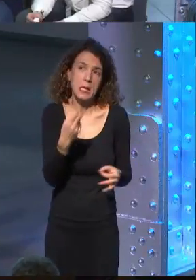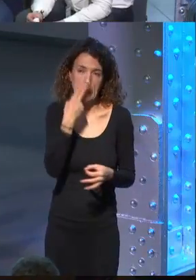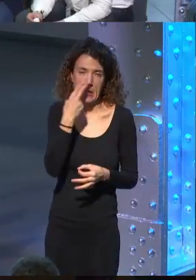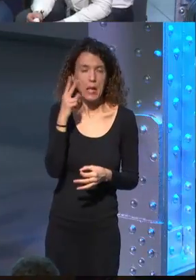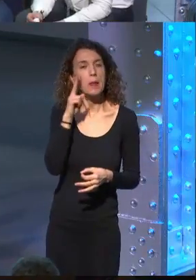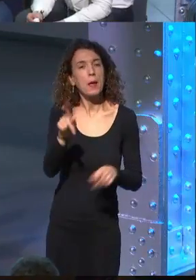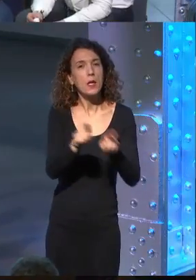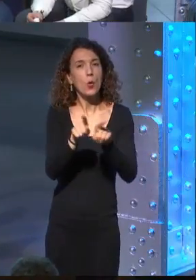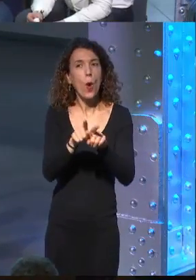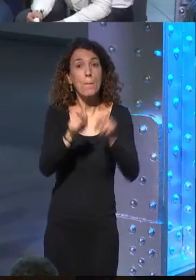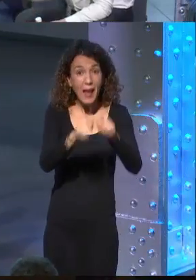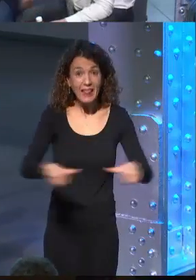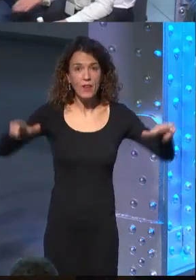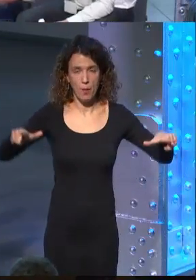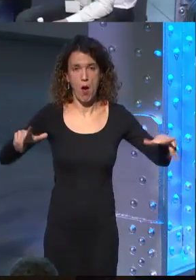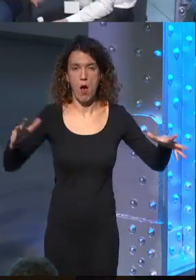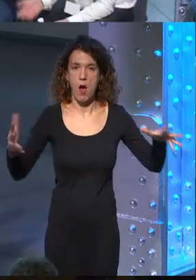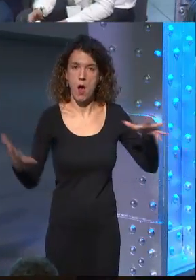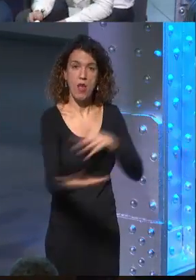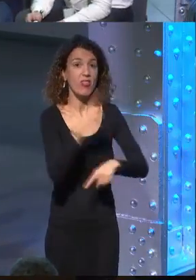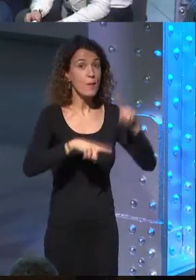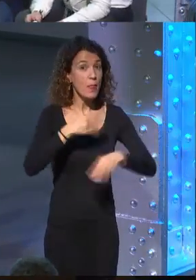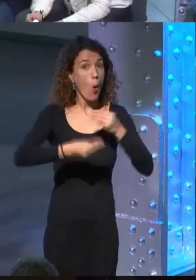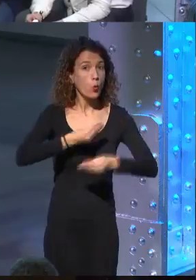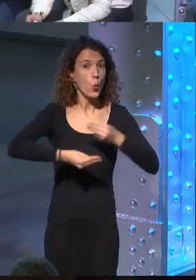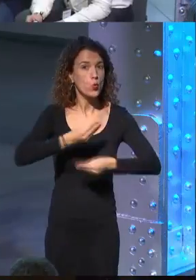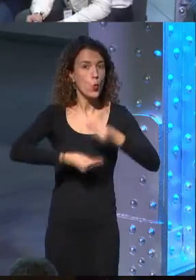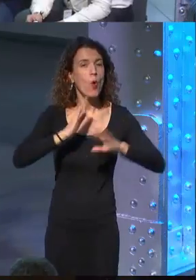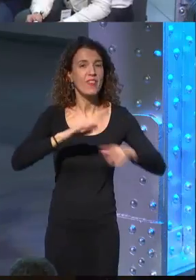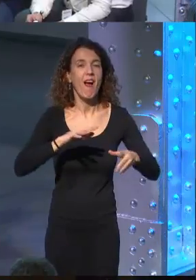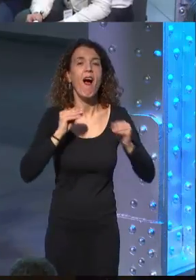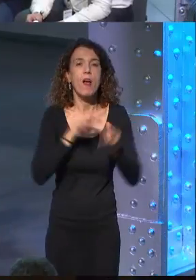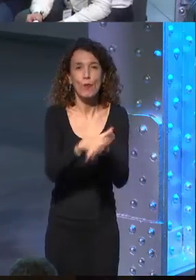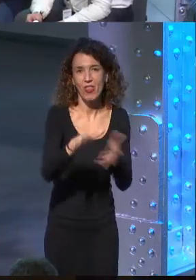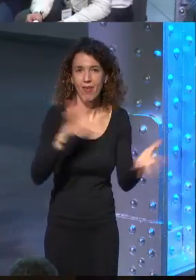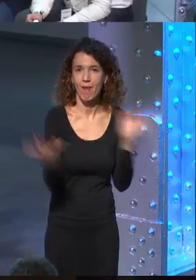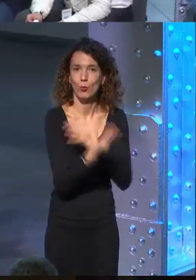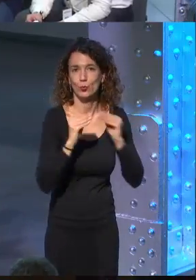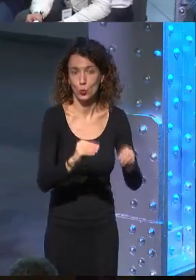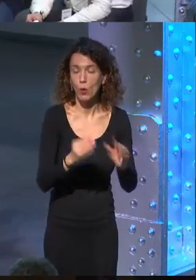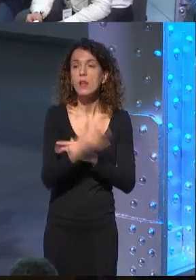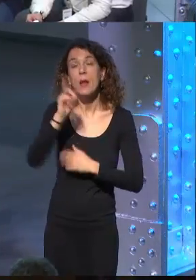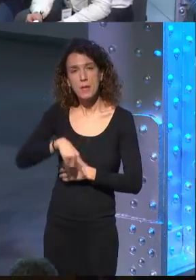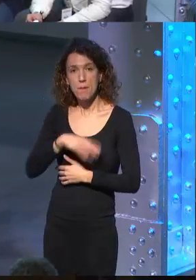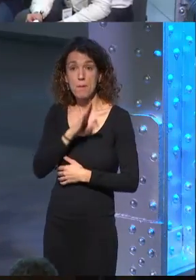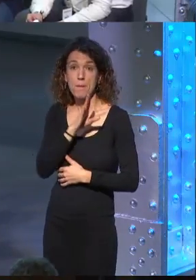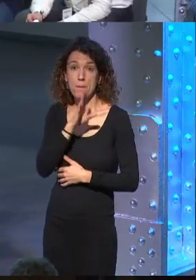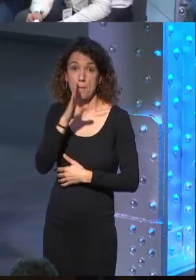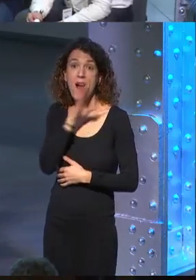for a different stuff. So it's interesting to see how platforms change based on what users do with